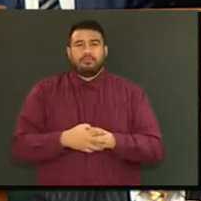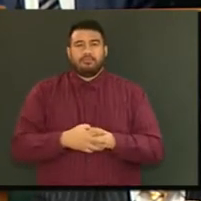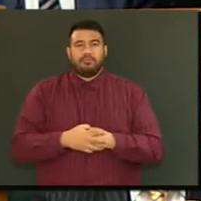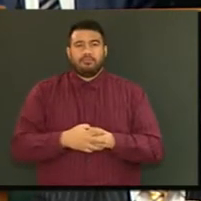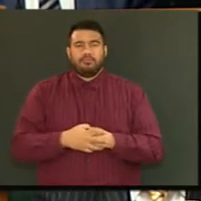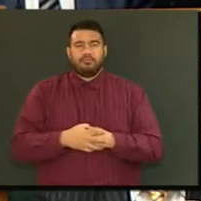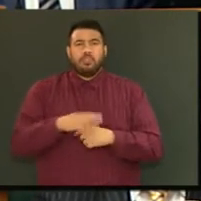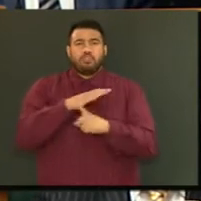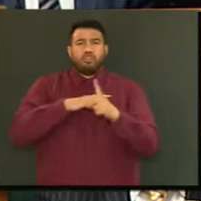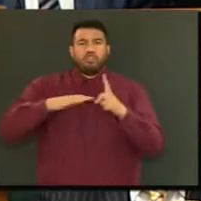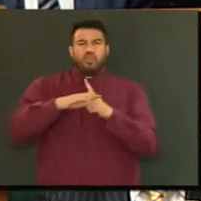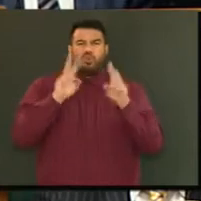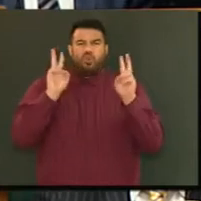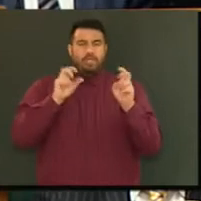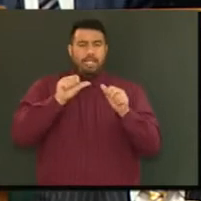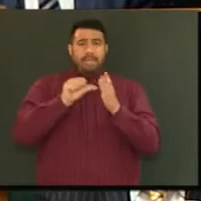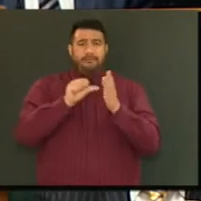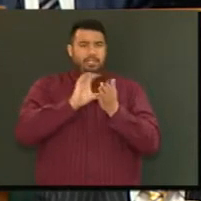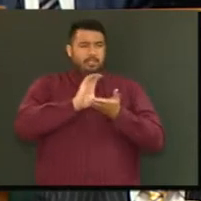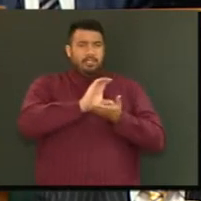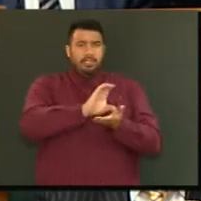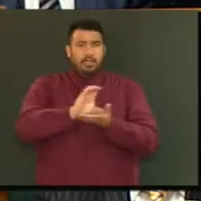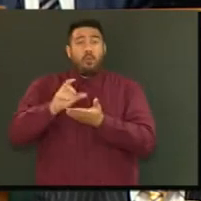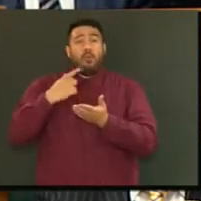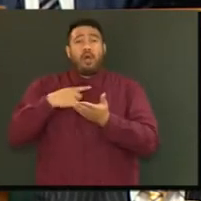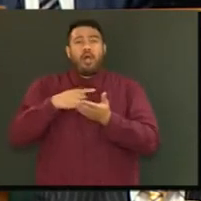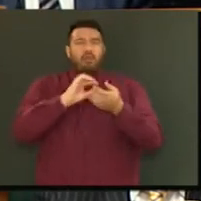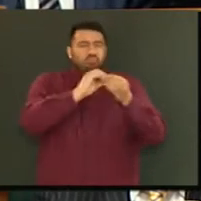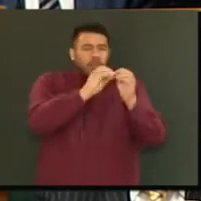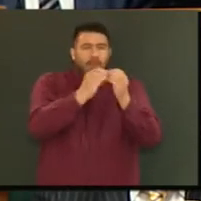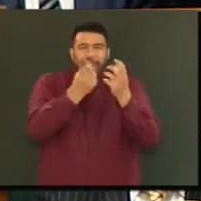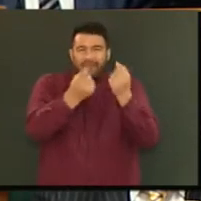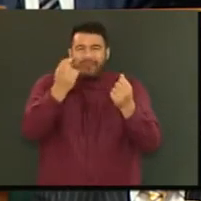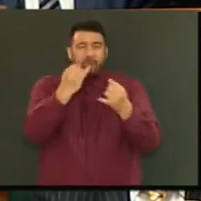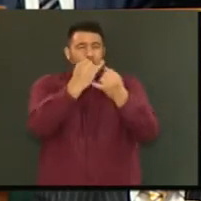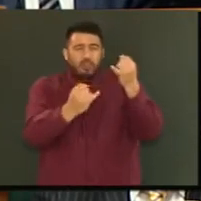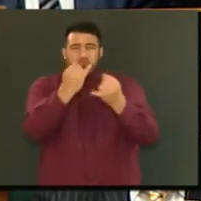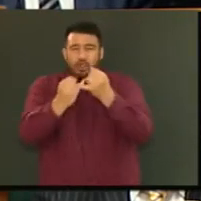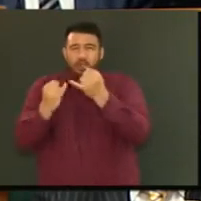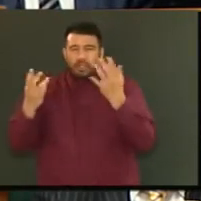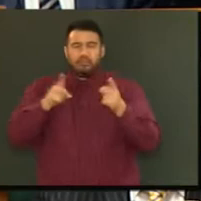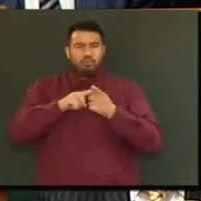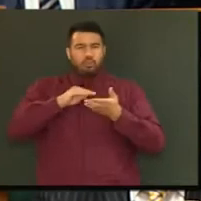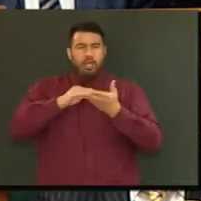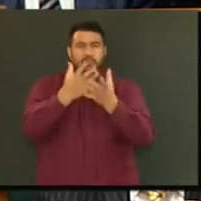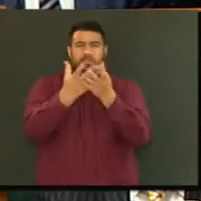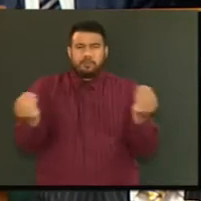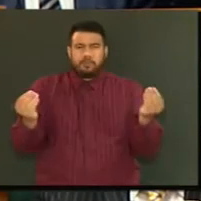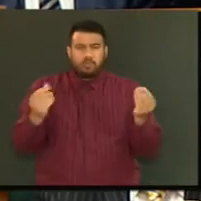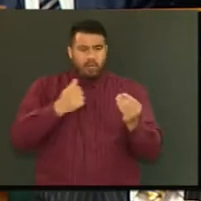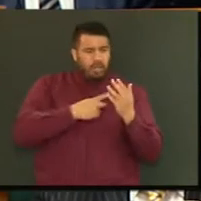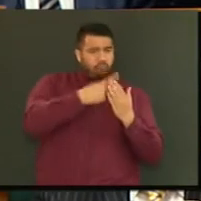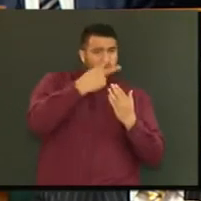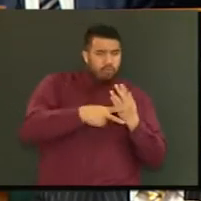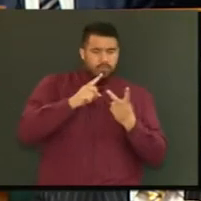Social investment is about tackling our most challenging social issues. The combination of these new initiatives and the